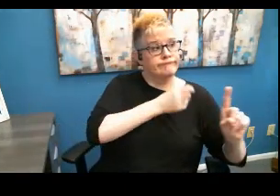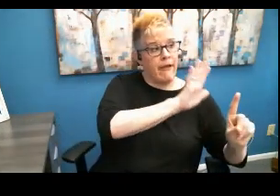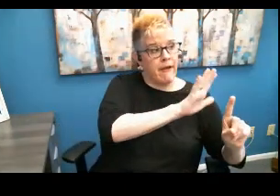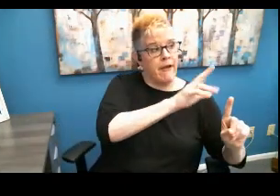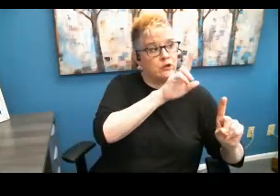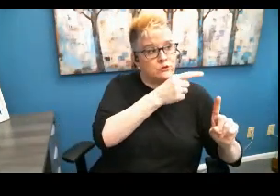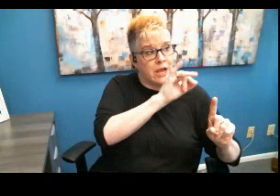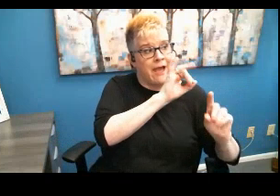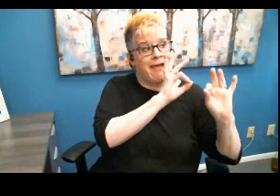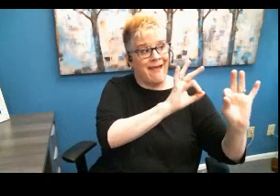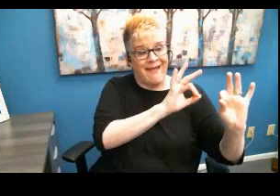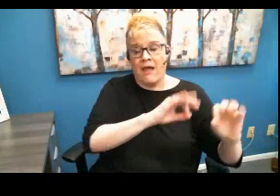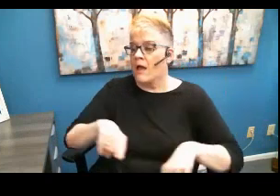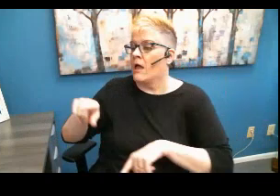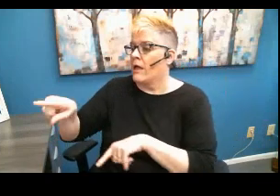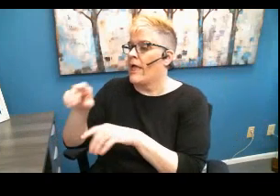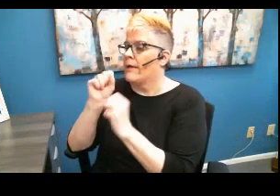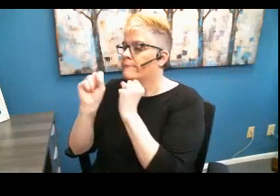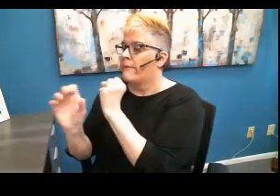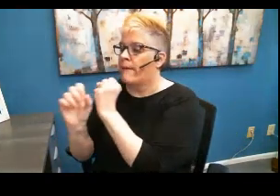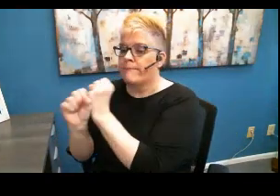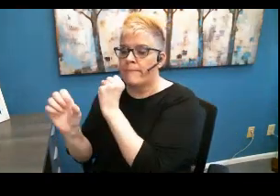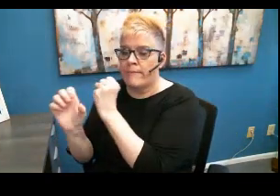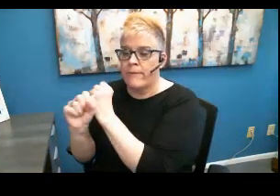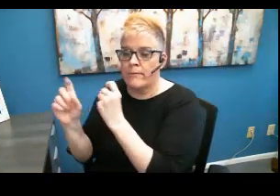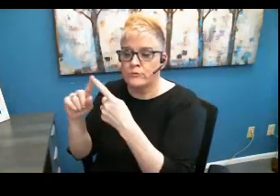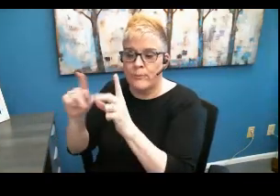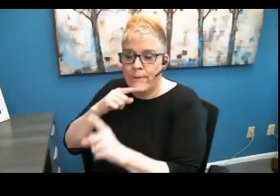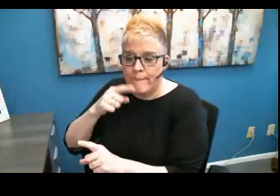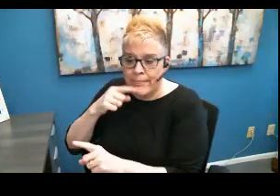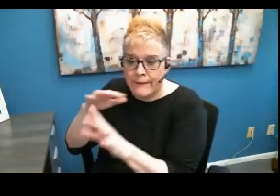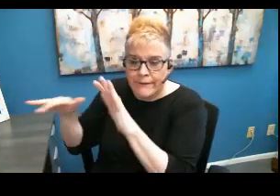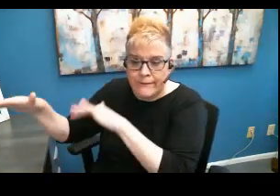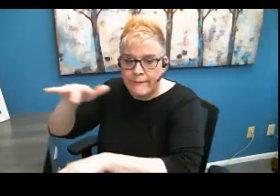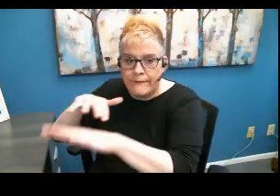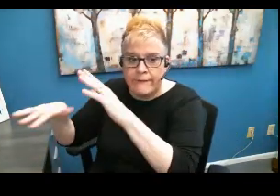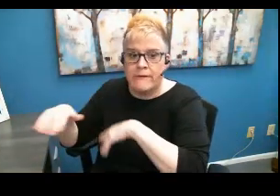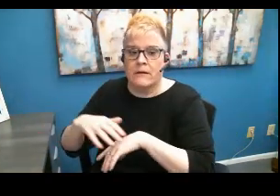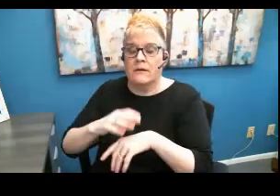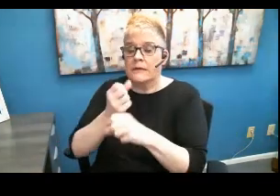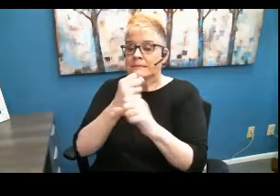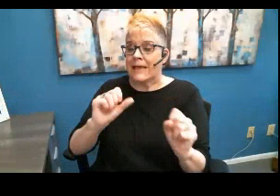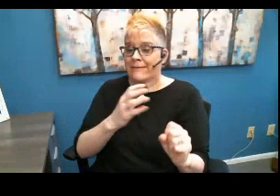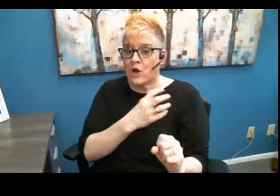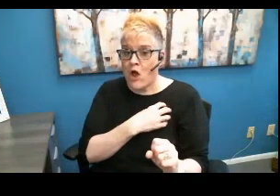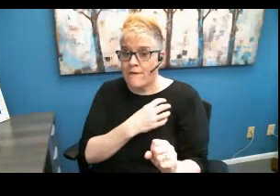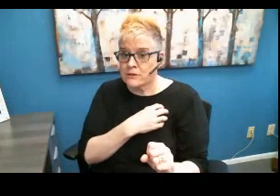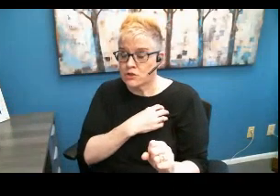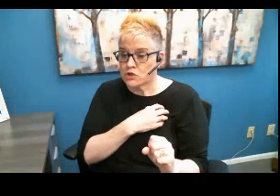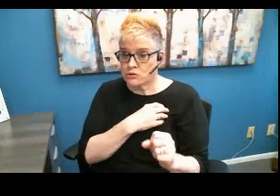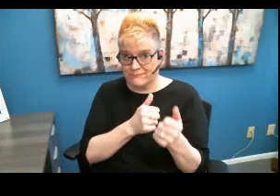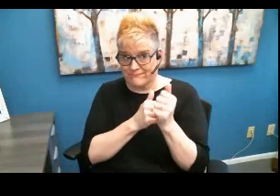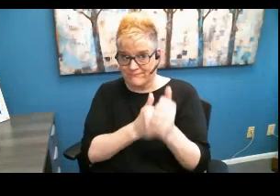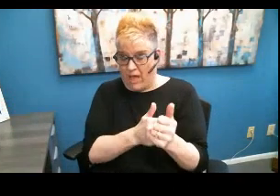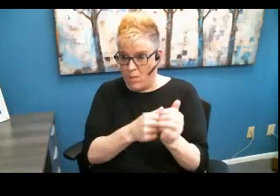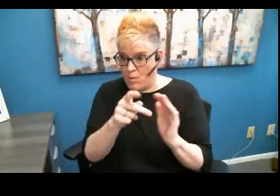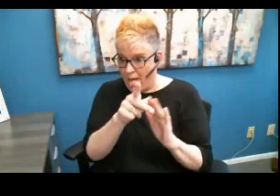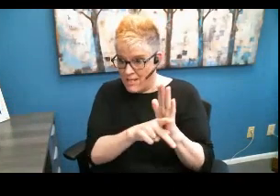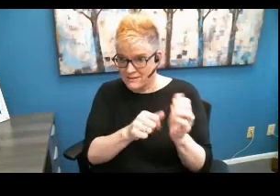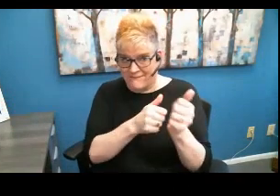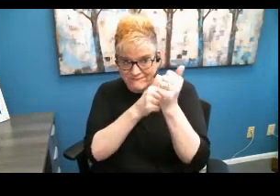including the media. We'd have a safety officer making sure that our systems procedures are being followed and kind